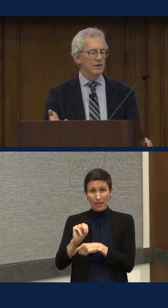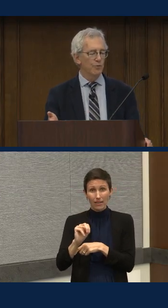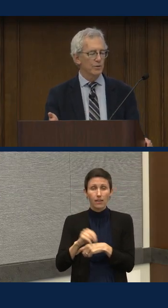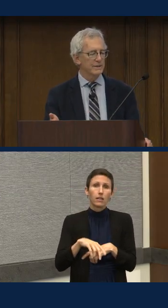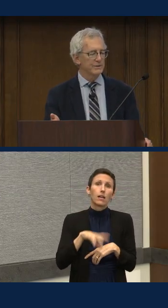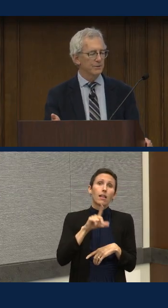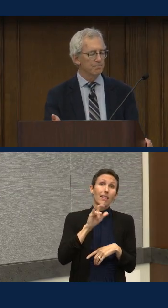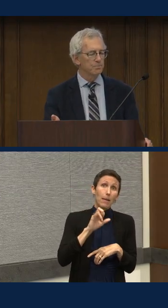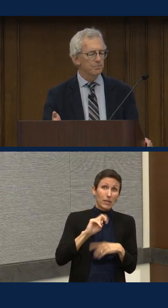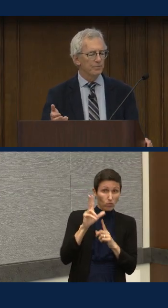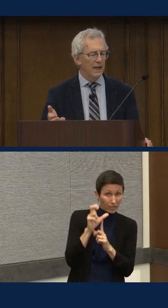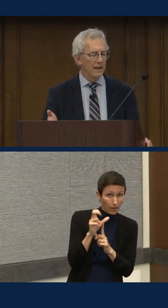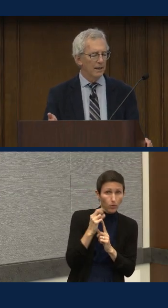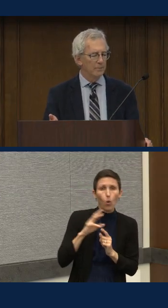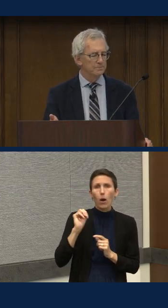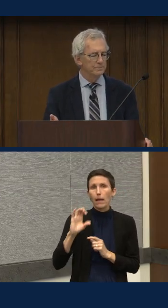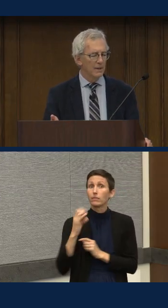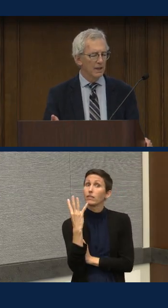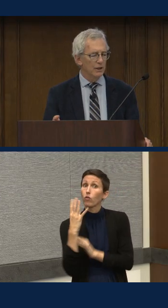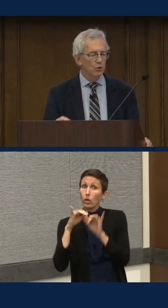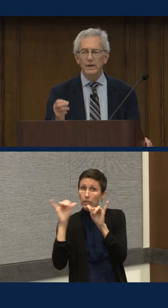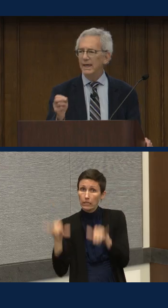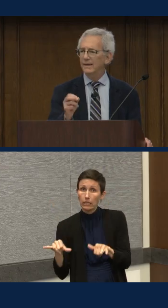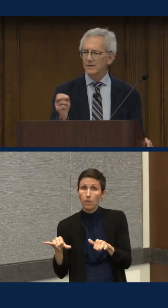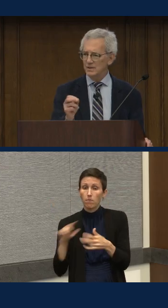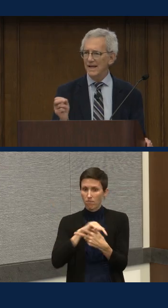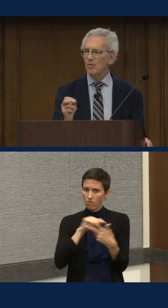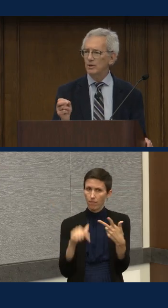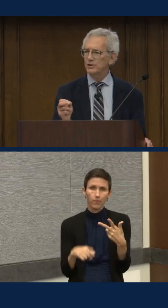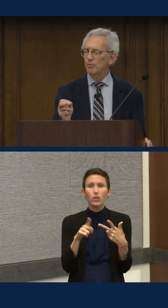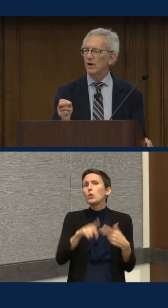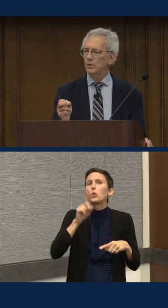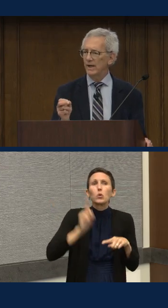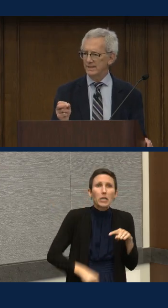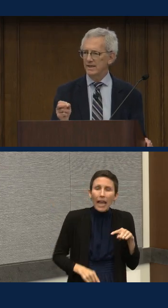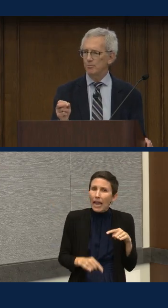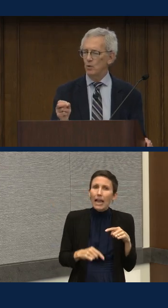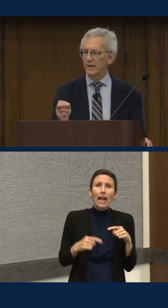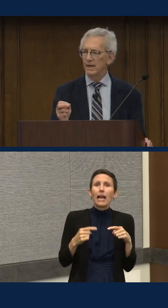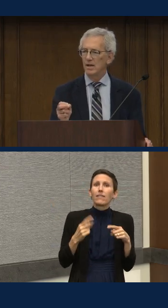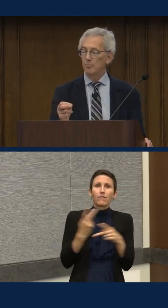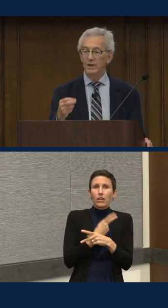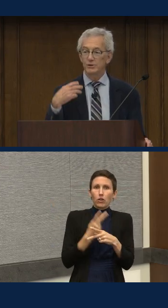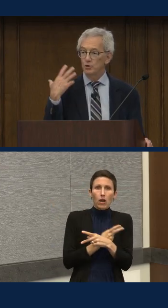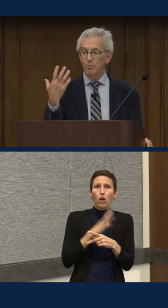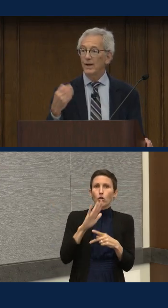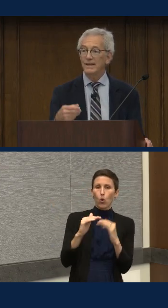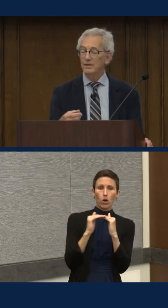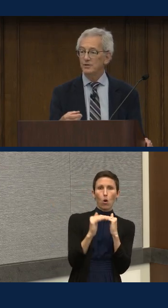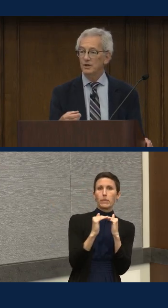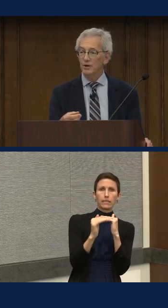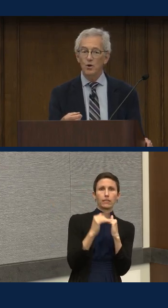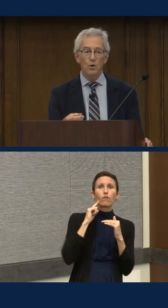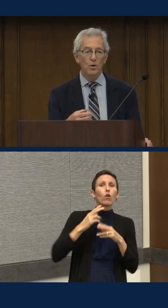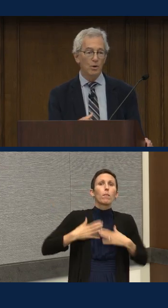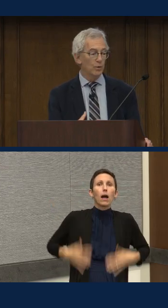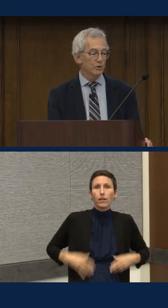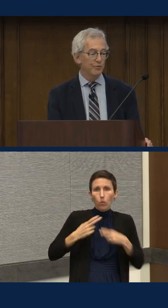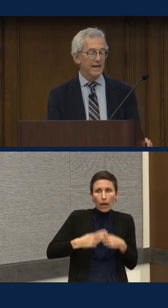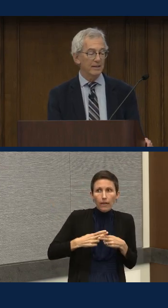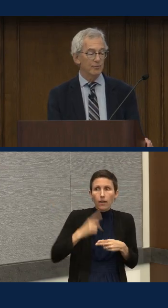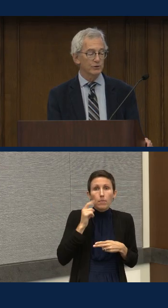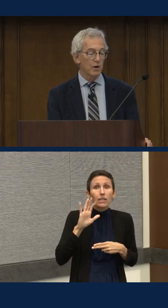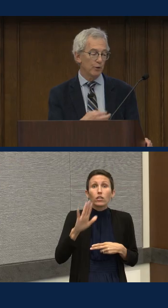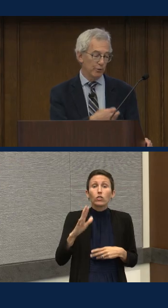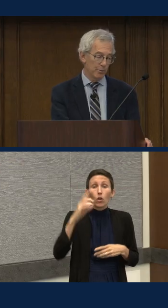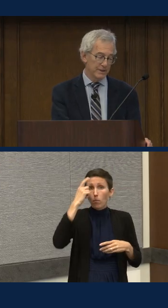the MC4 system, you can't establish a body weight set point because your brain doesn't know what your